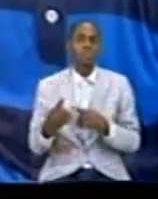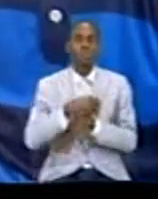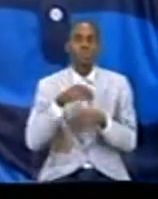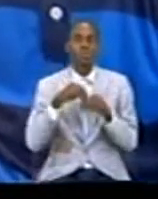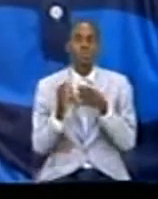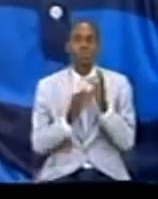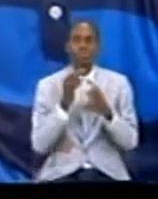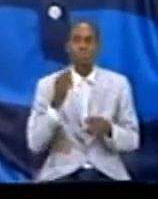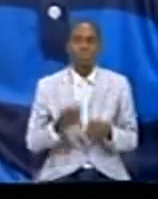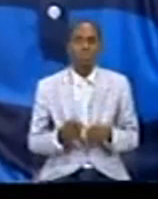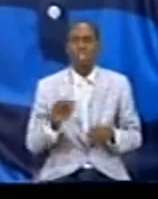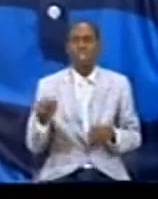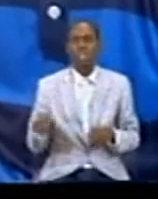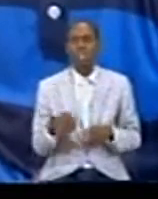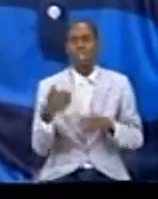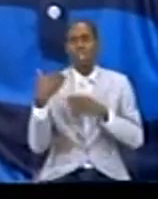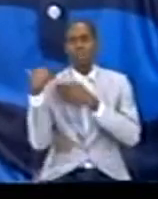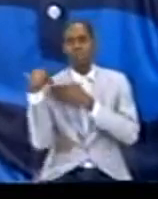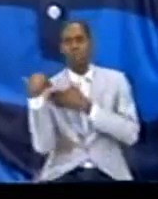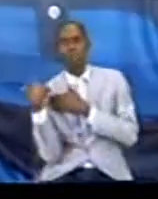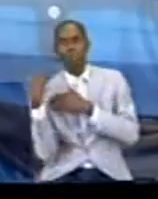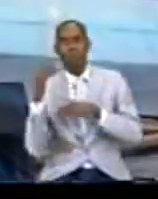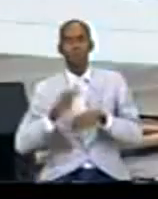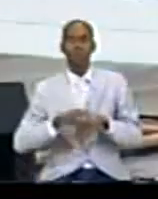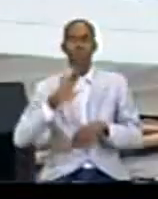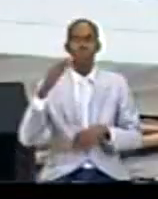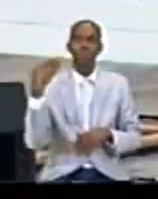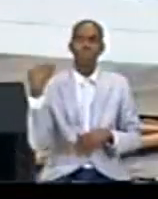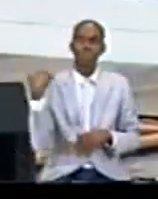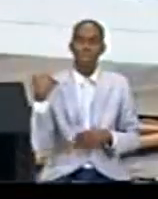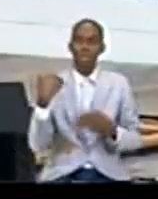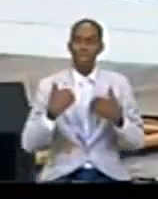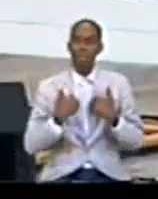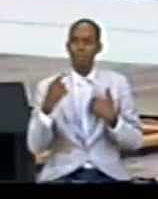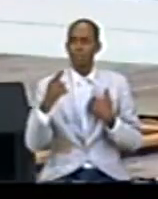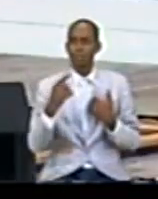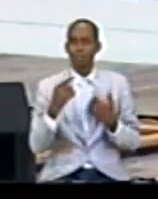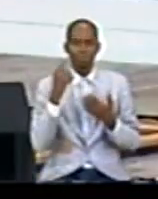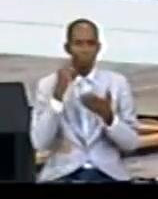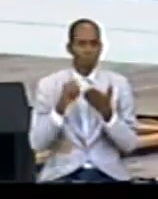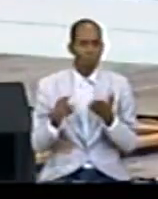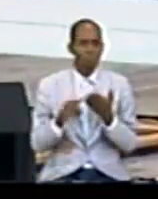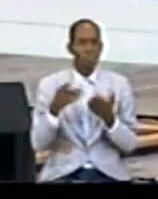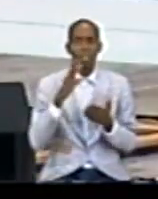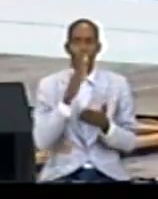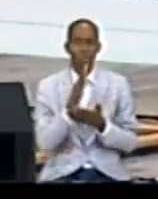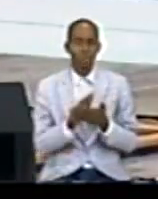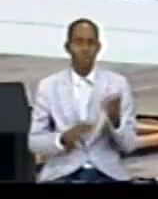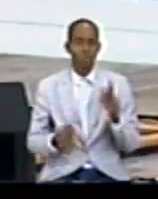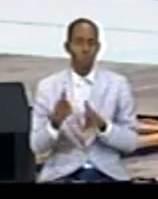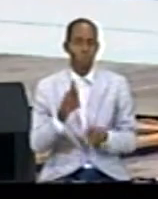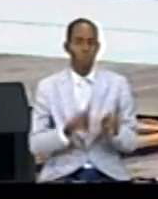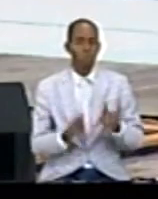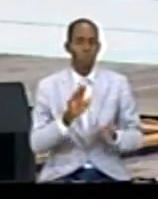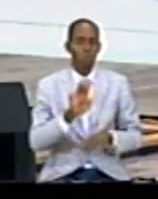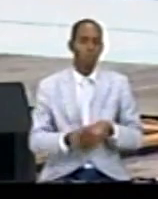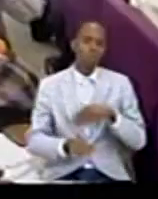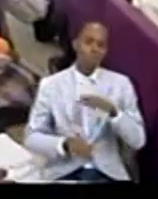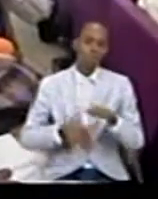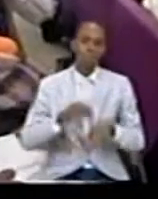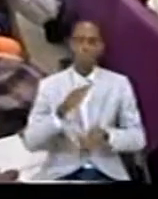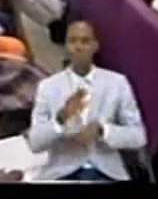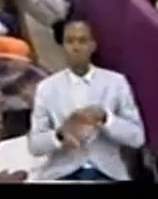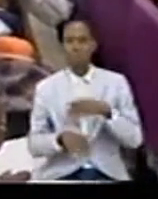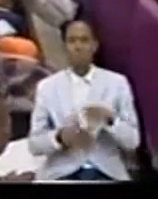Any burden on your shoulder, have you ever noticed there are some people, they're walking about, it's like